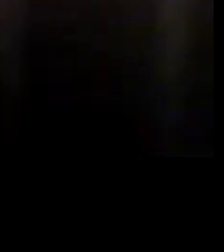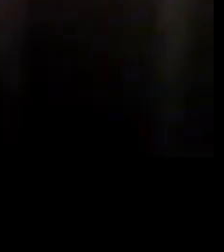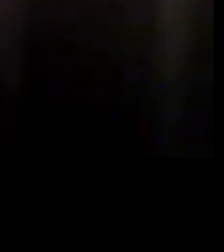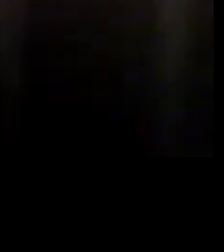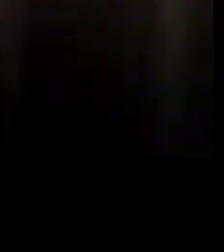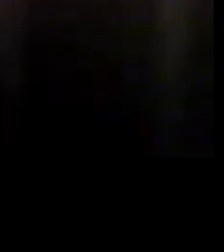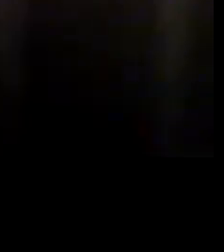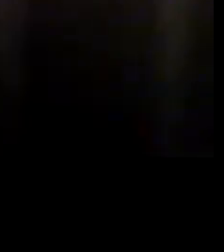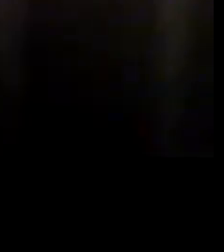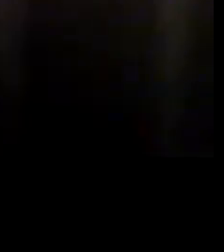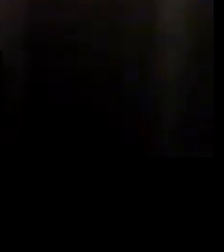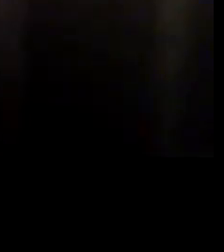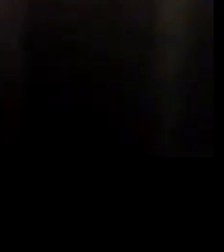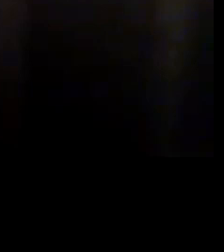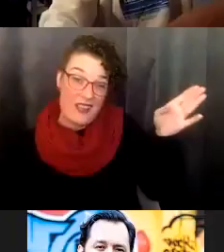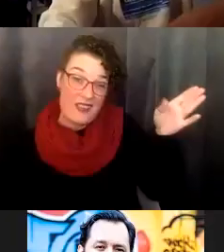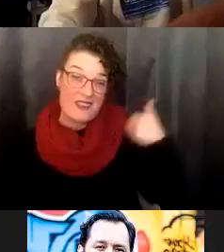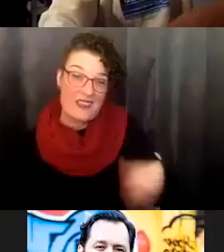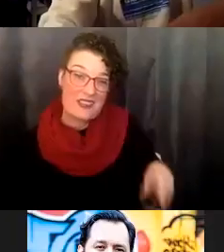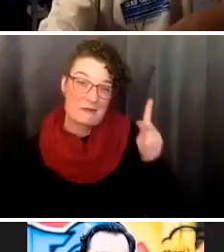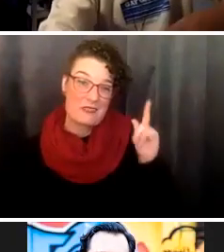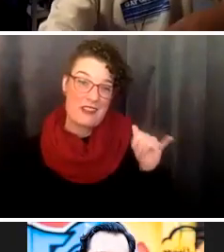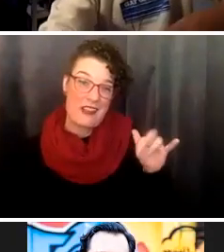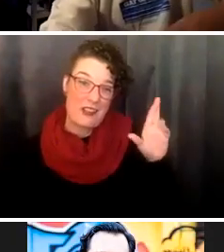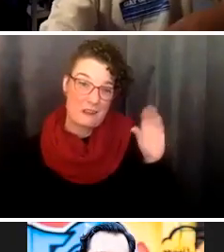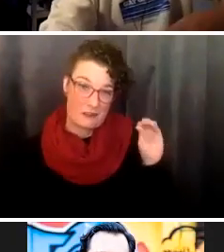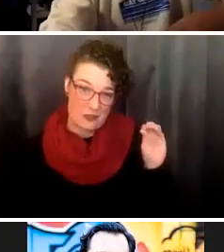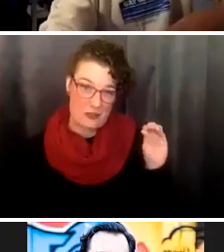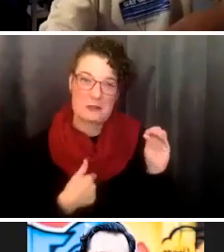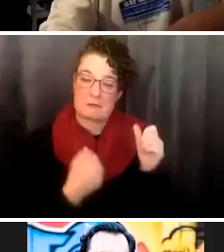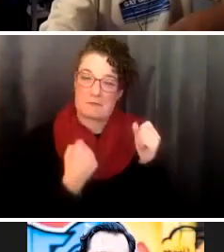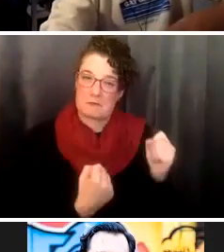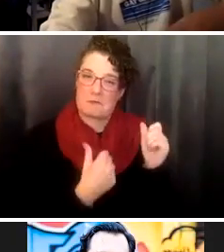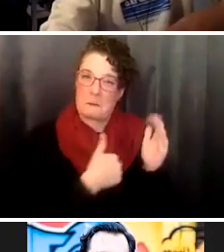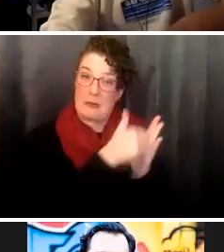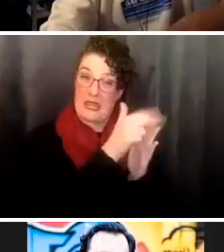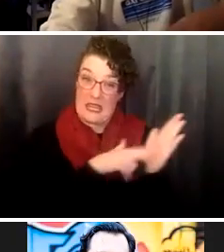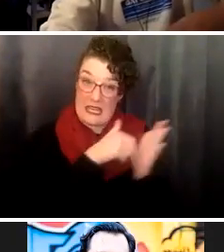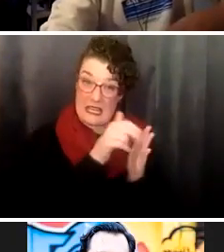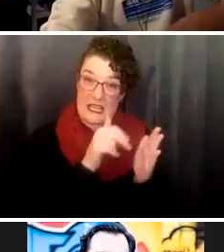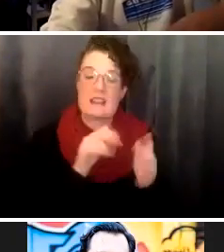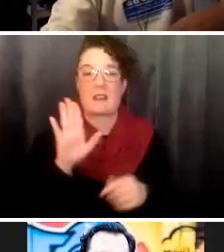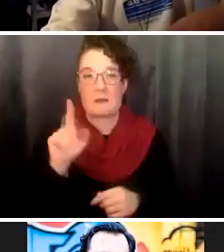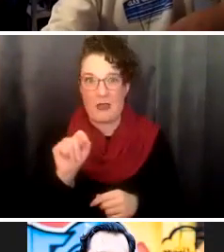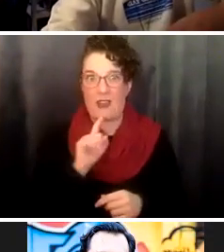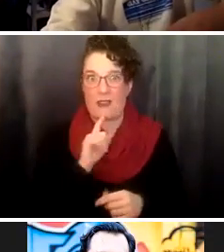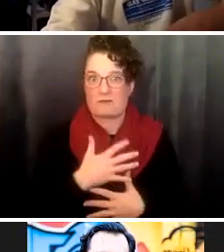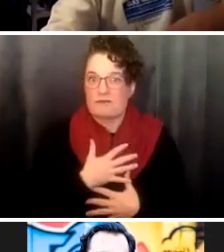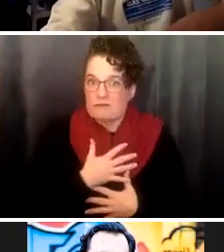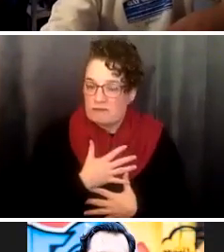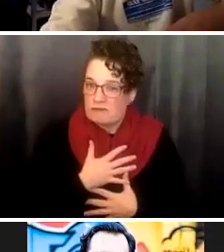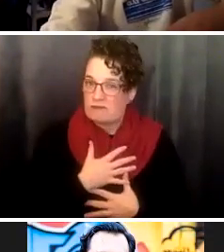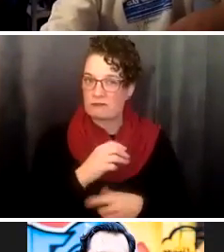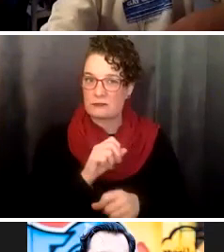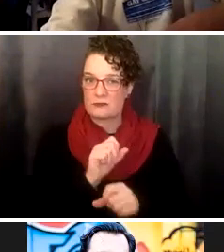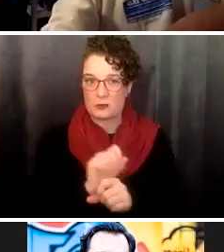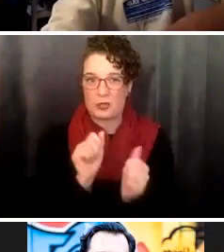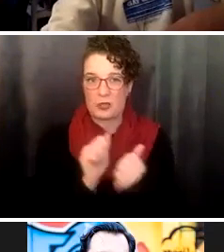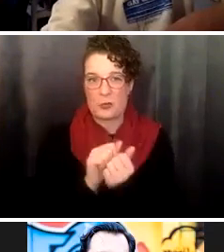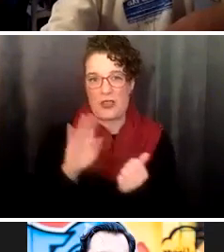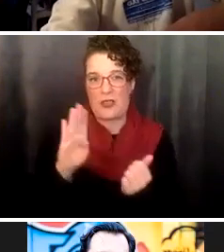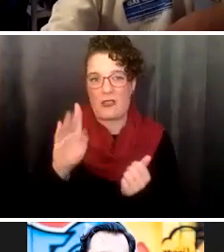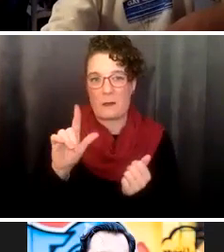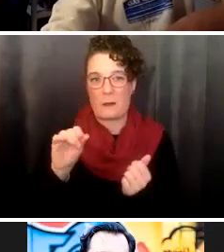Hello. I'm Cairo. I'm mostly a painter, but it was really meaningful to work in block